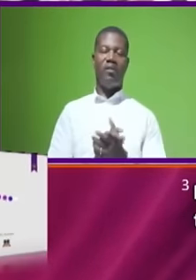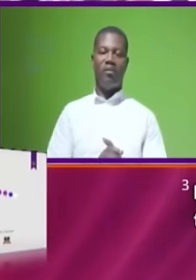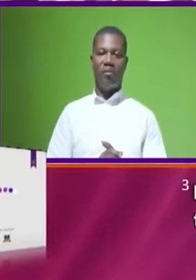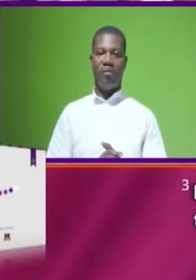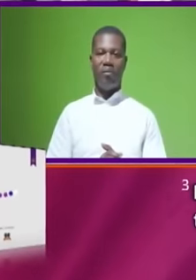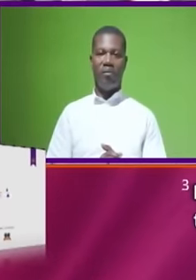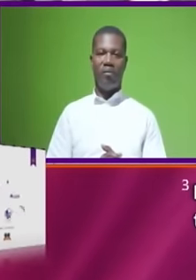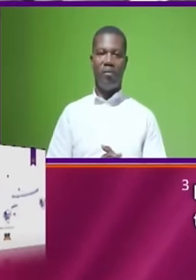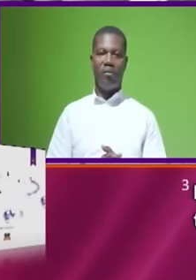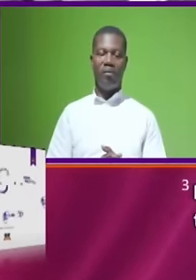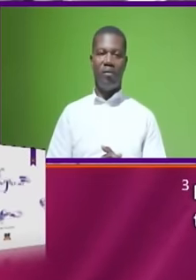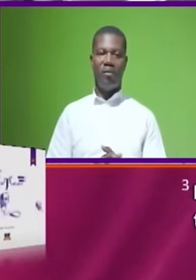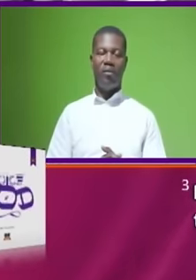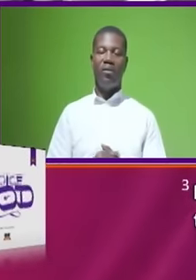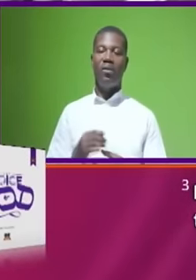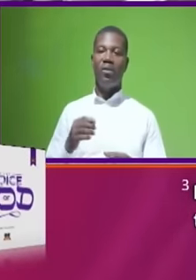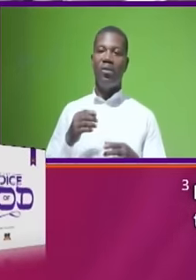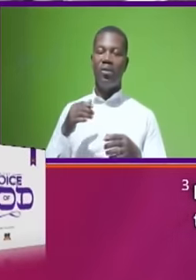why has Satan filled thy heart?